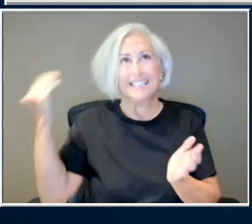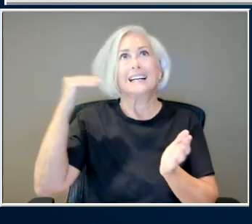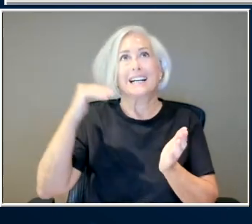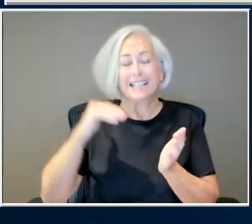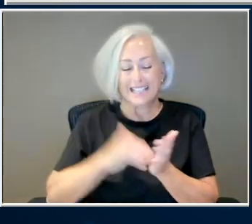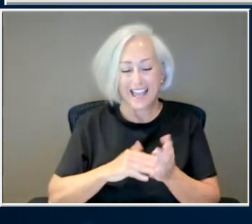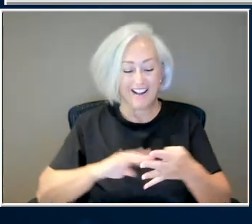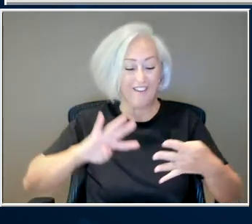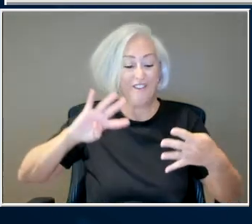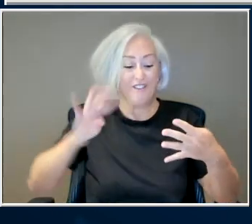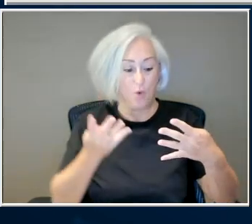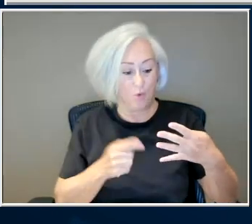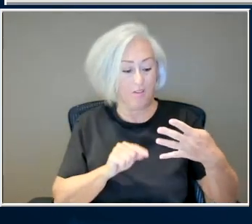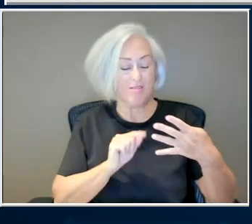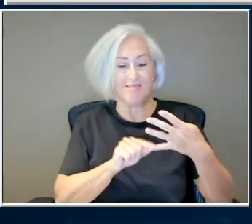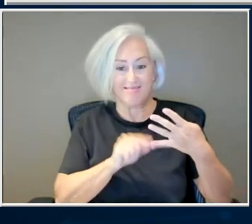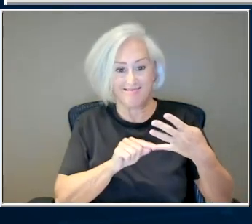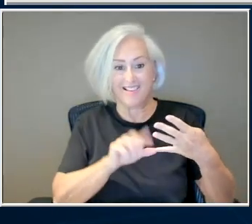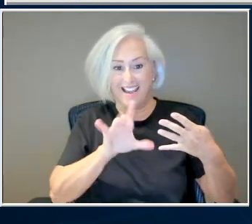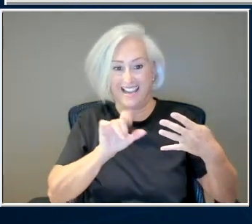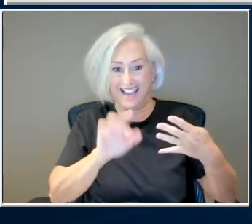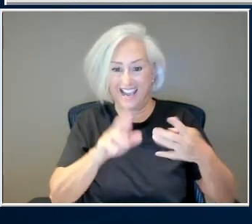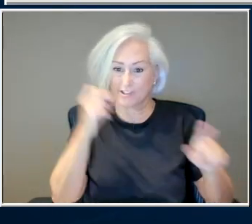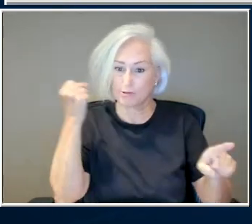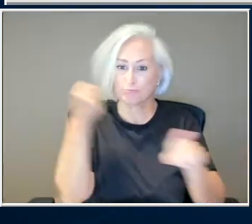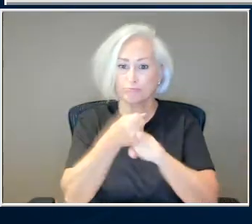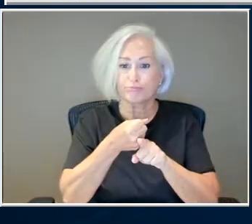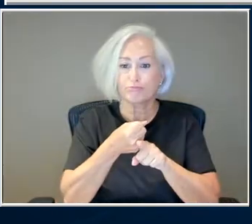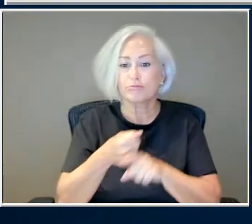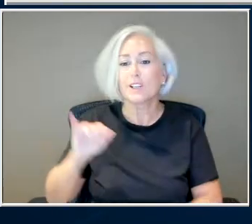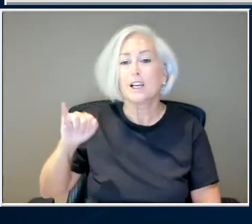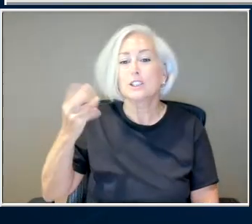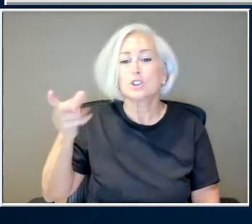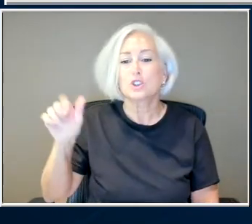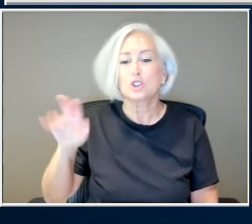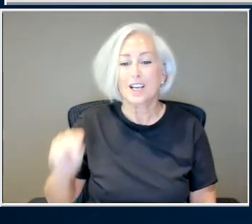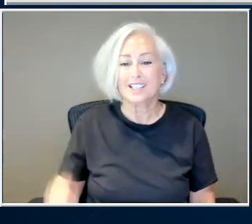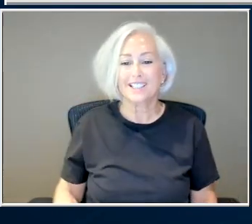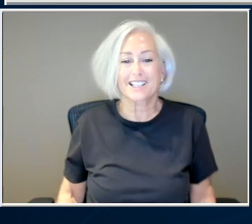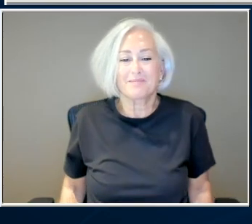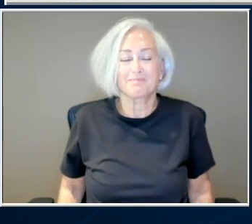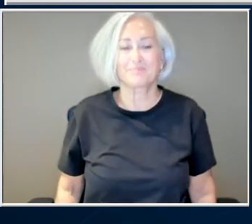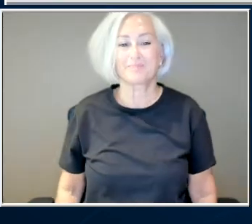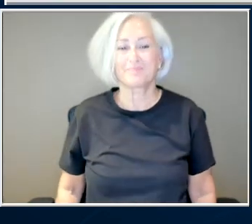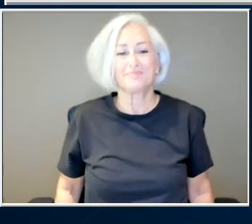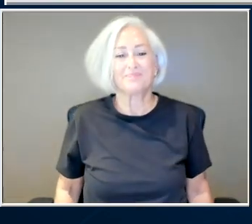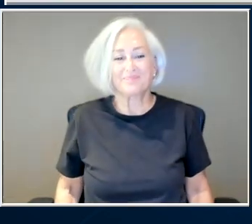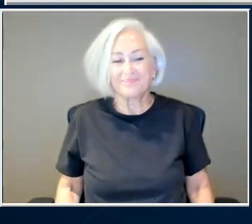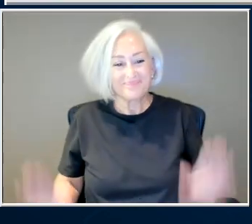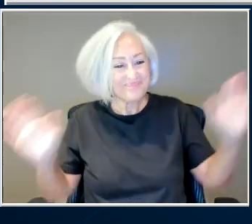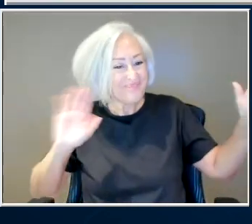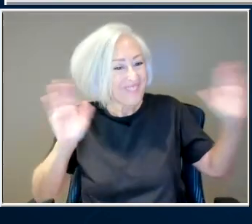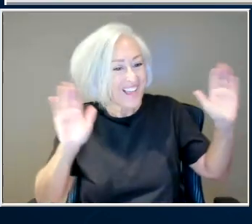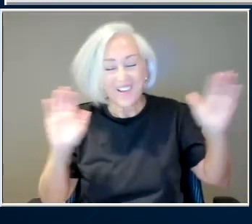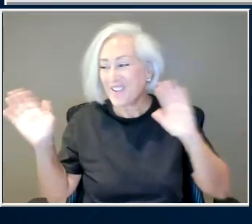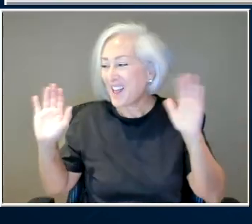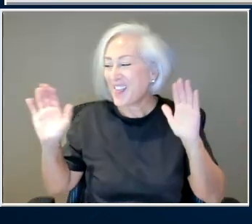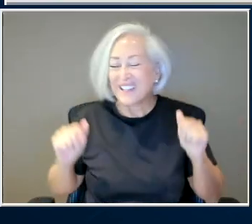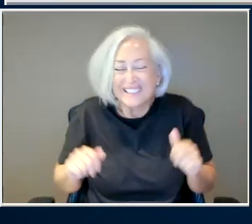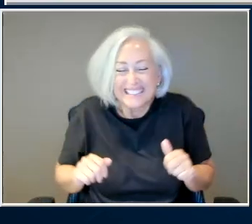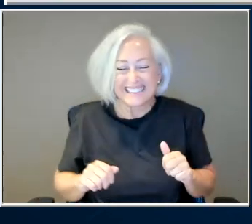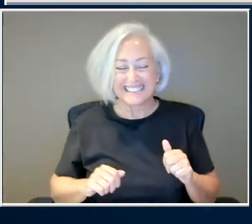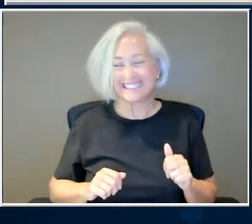4. Justin, we want to bring you in. Well, Anna has, say hello first. Oh, no. Hi. It's been a